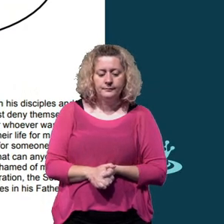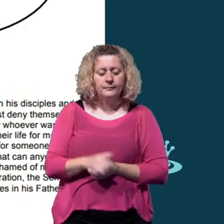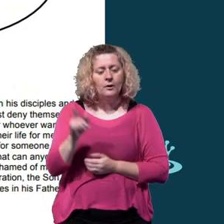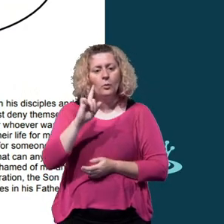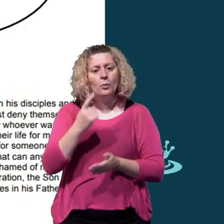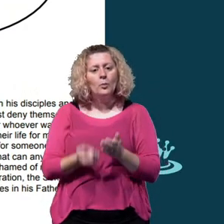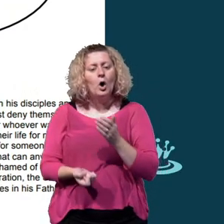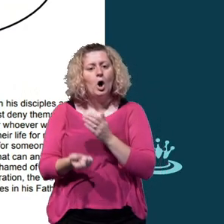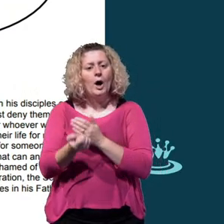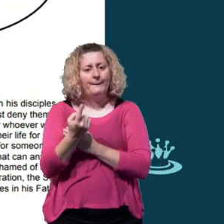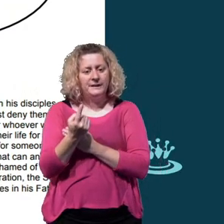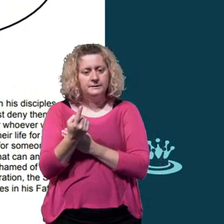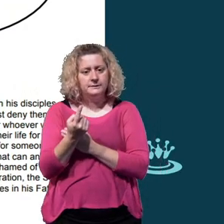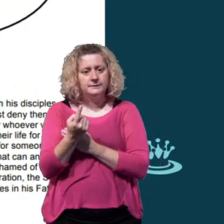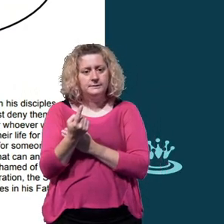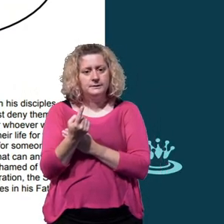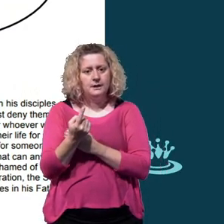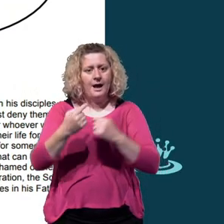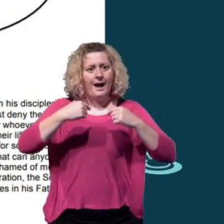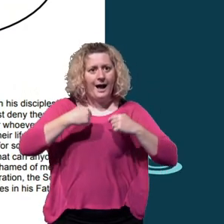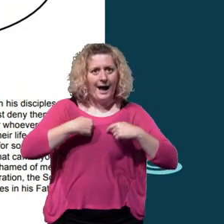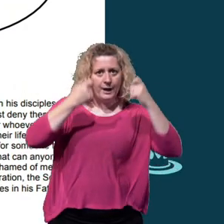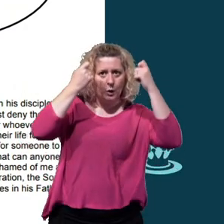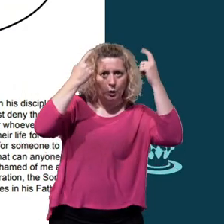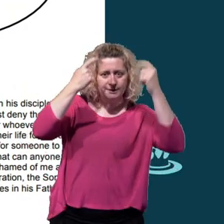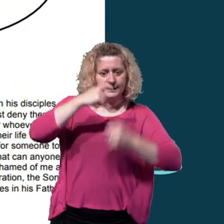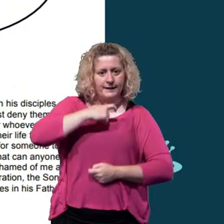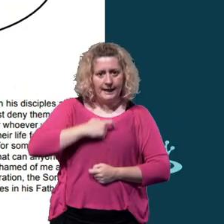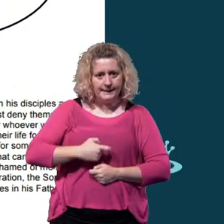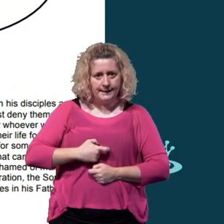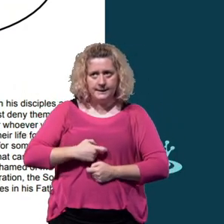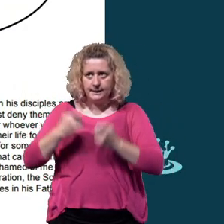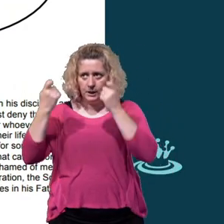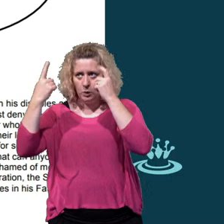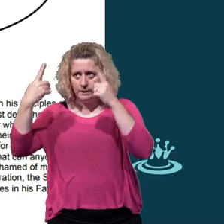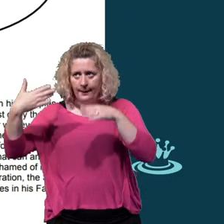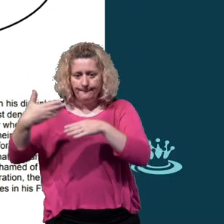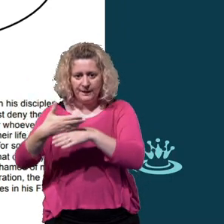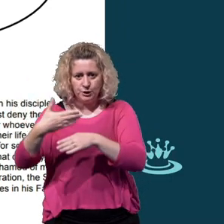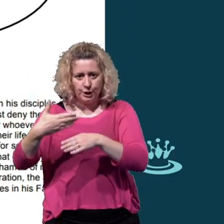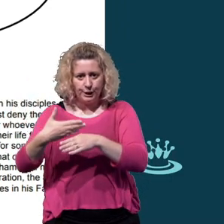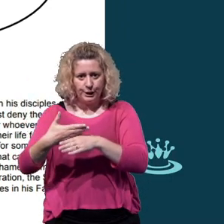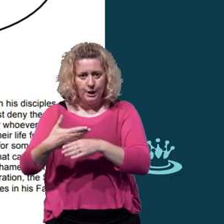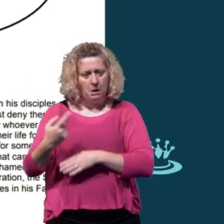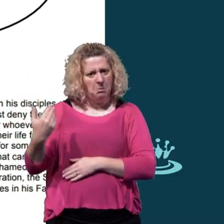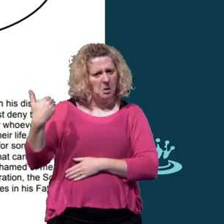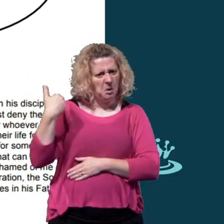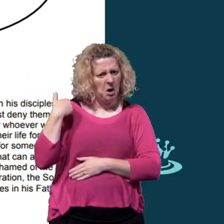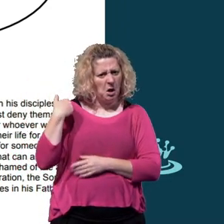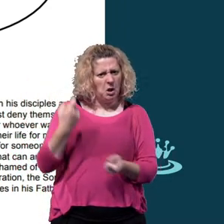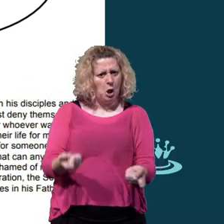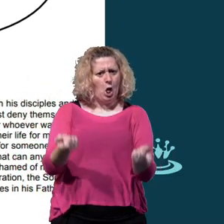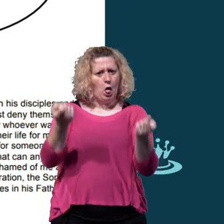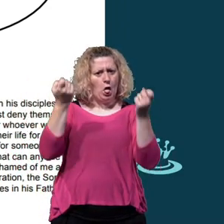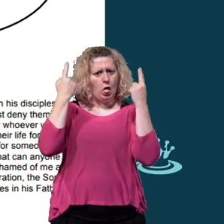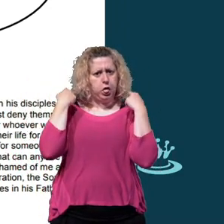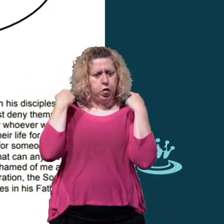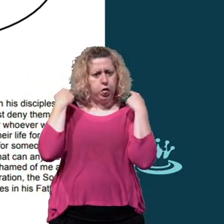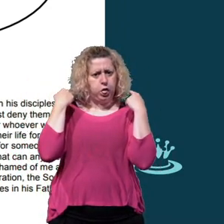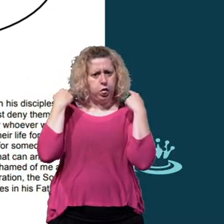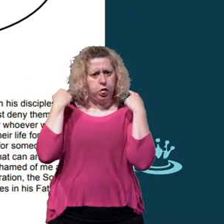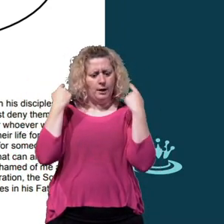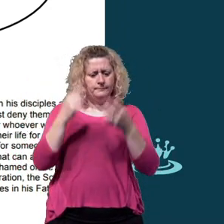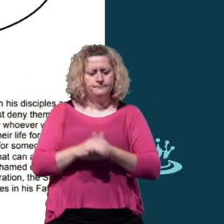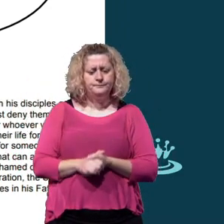happens if I understand identity and mission but not call? So if you turn to your notes, what happens if you, do you see on the slide